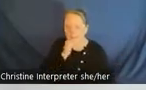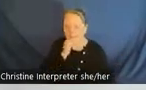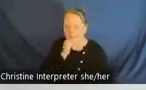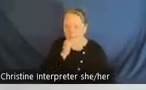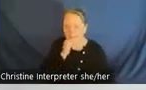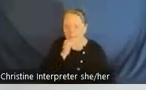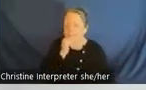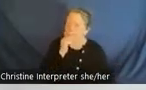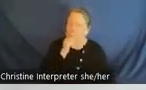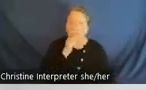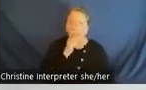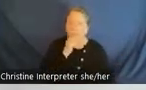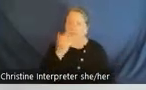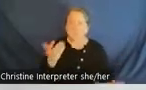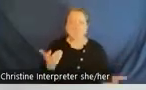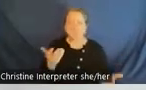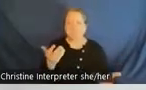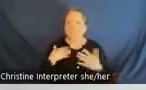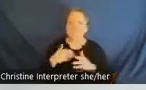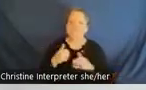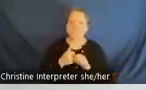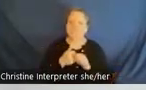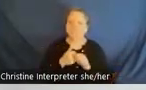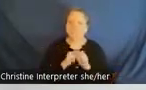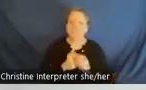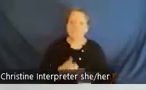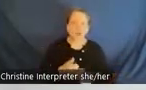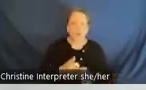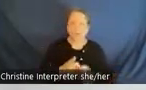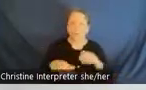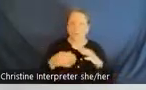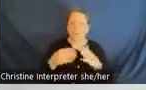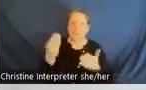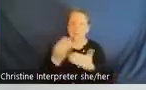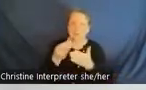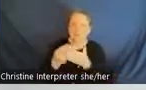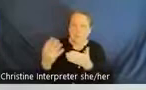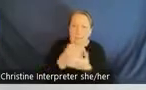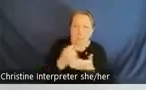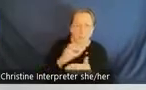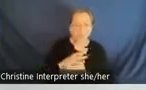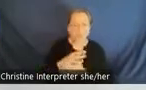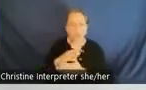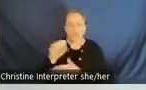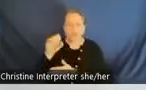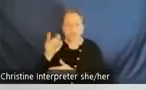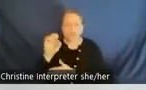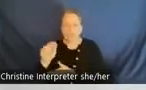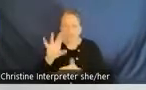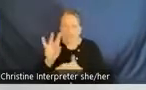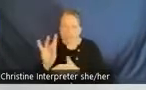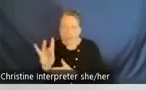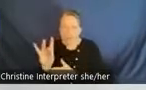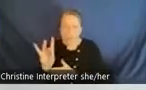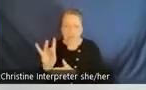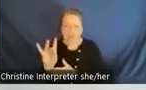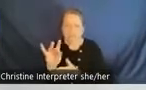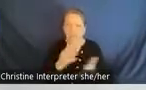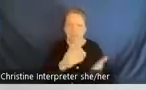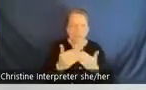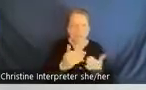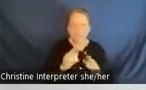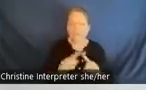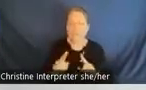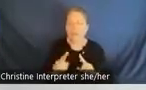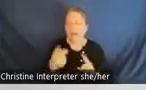it was income based or Section 8 or something, but the physical piece of it, I've never been able to